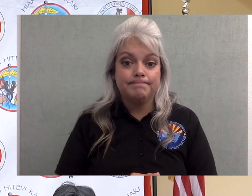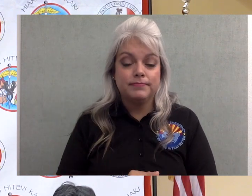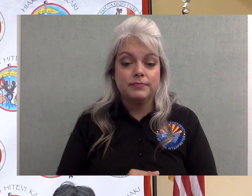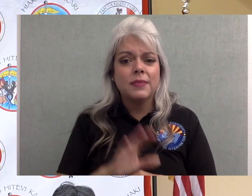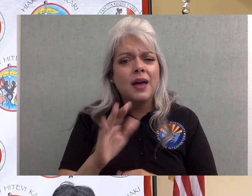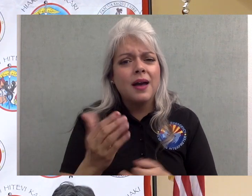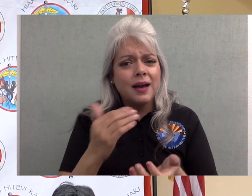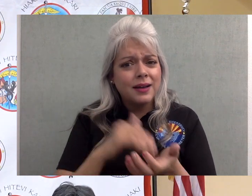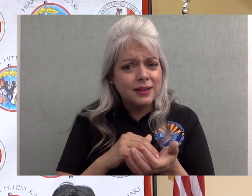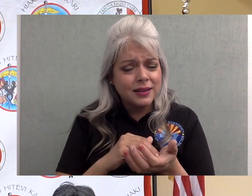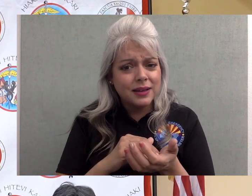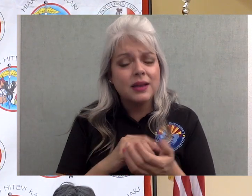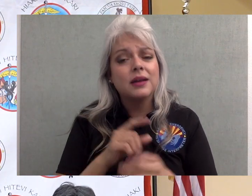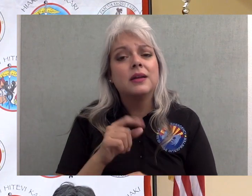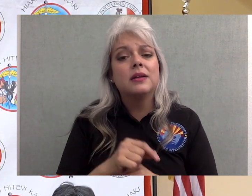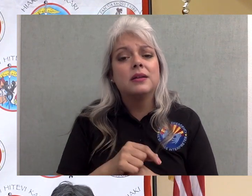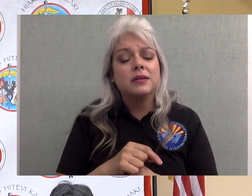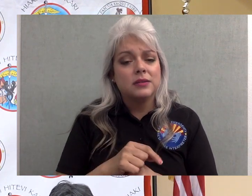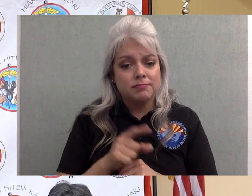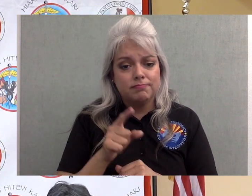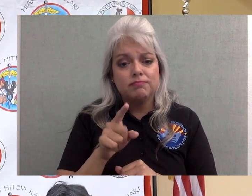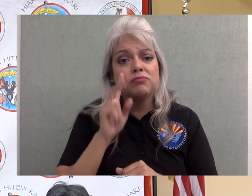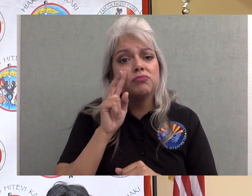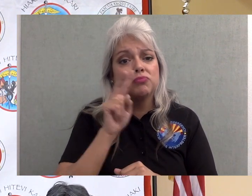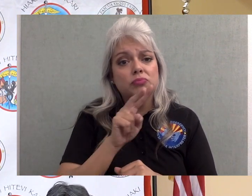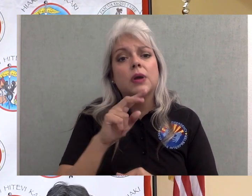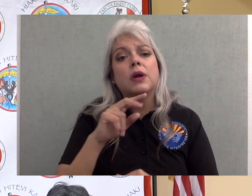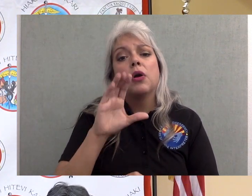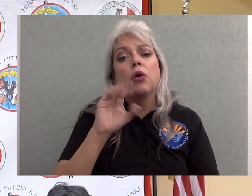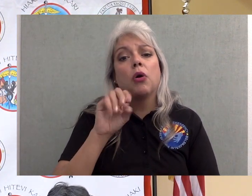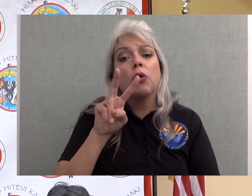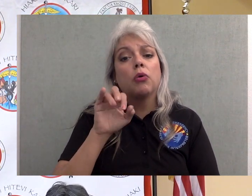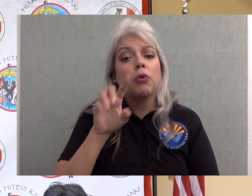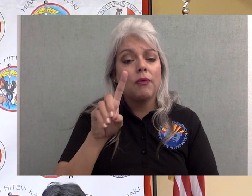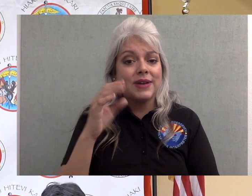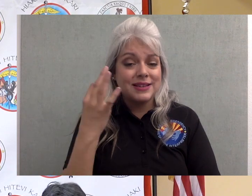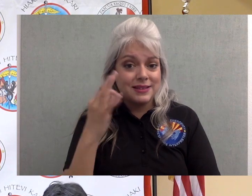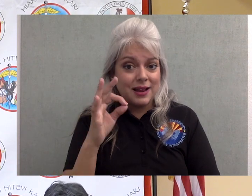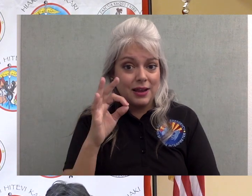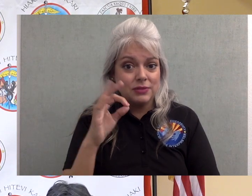And please, again, visit the COVID-19